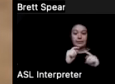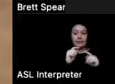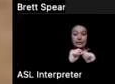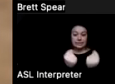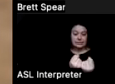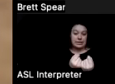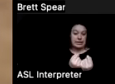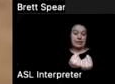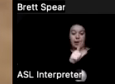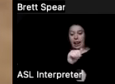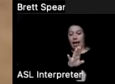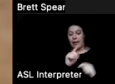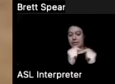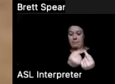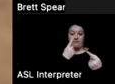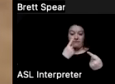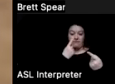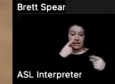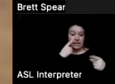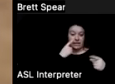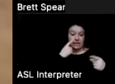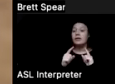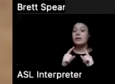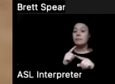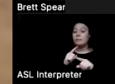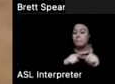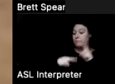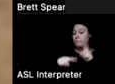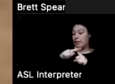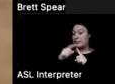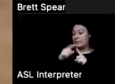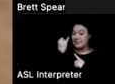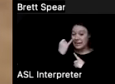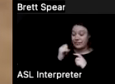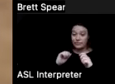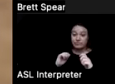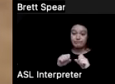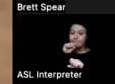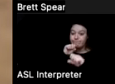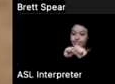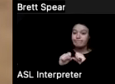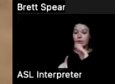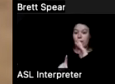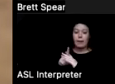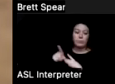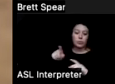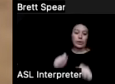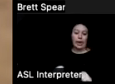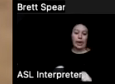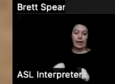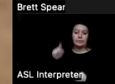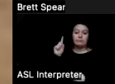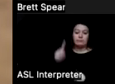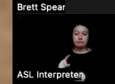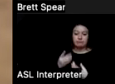then mitigate some of the challenges that might arise. And ultimately, the goal is that these tools, and they will be shared with you at the end,